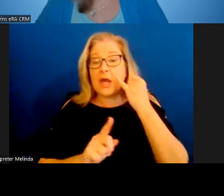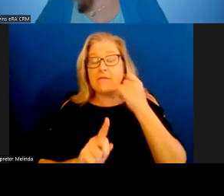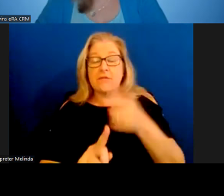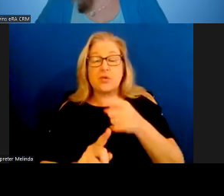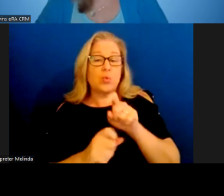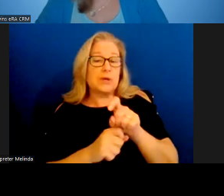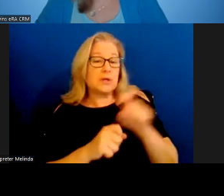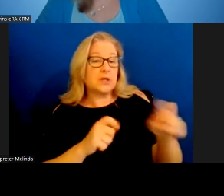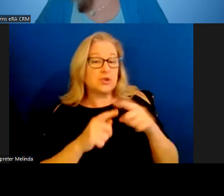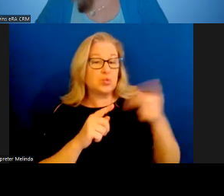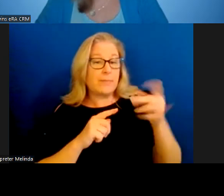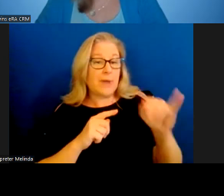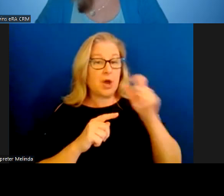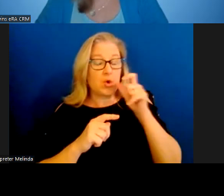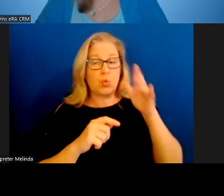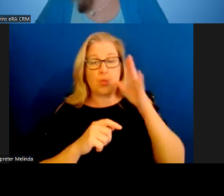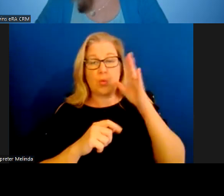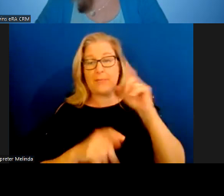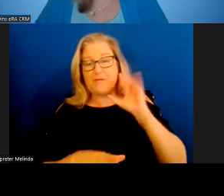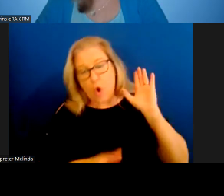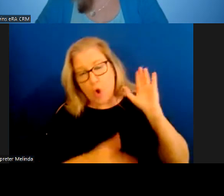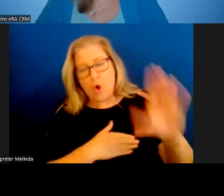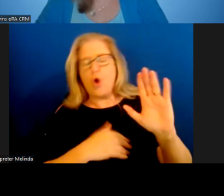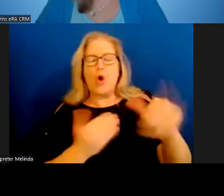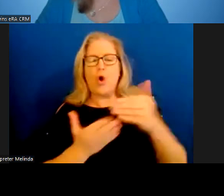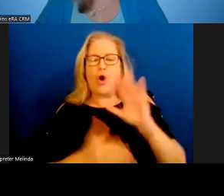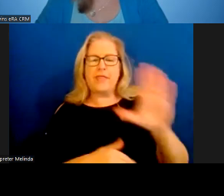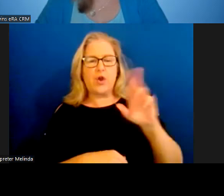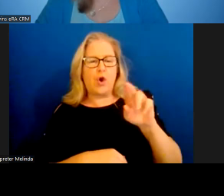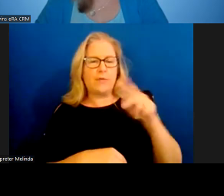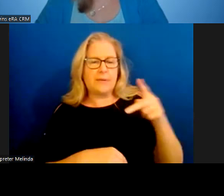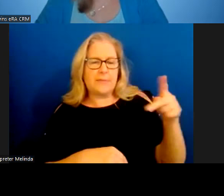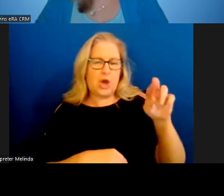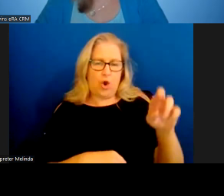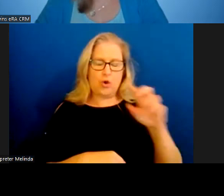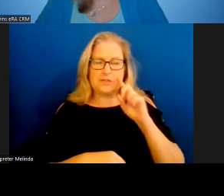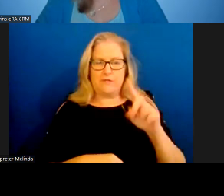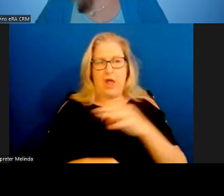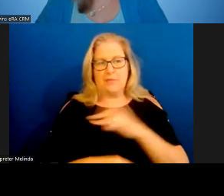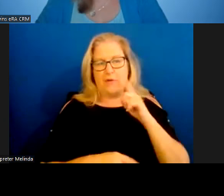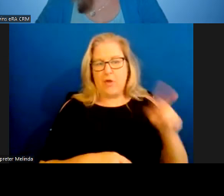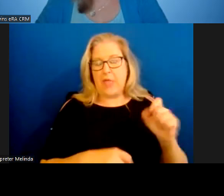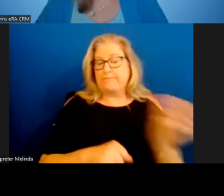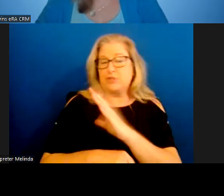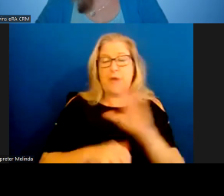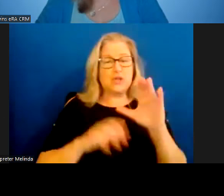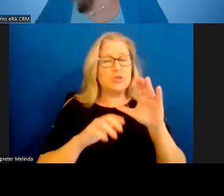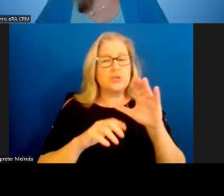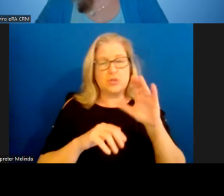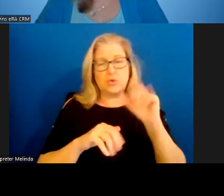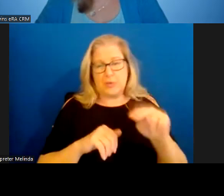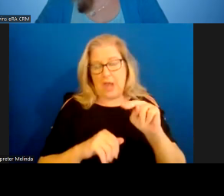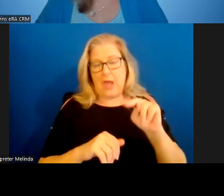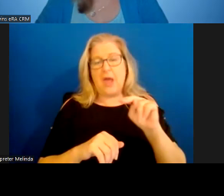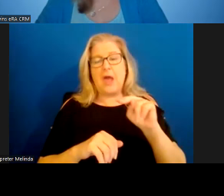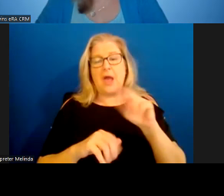submit to a PI, that's going to be for all of their RPPRs that are eligible for a PI to submit. You can't limit it to one specific